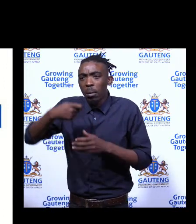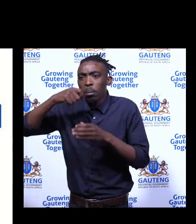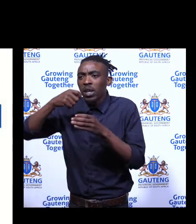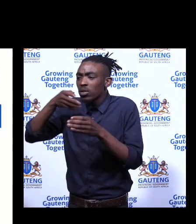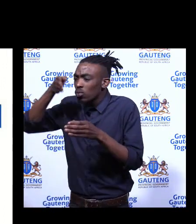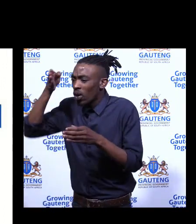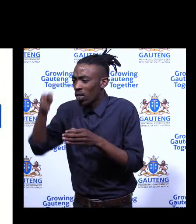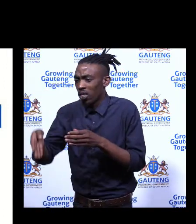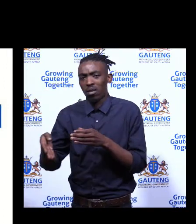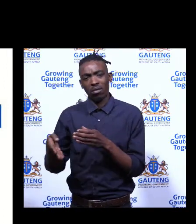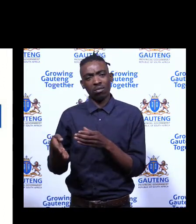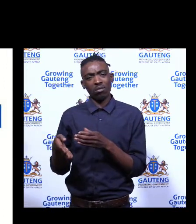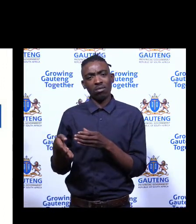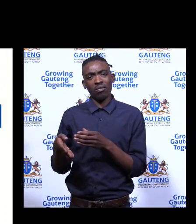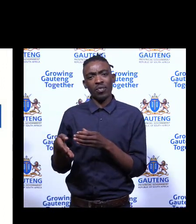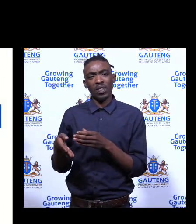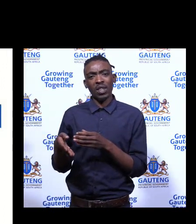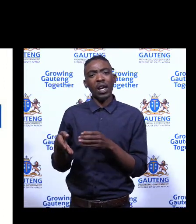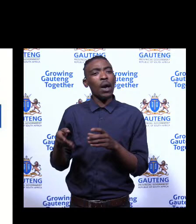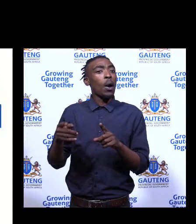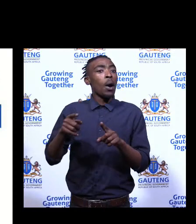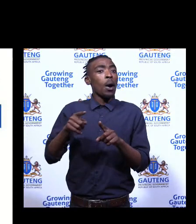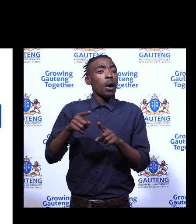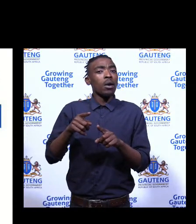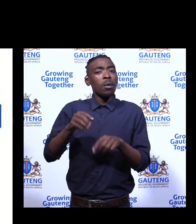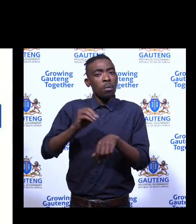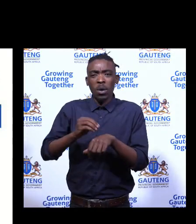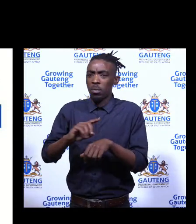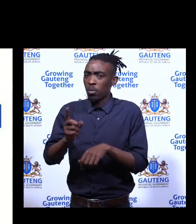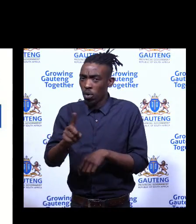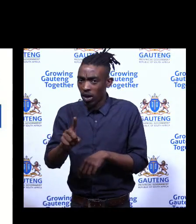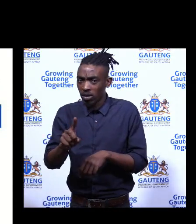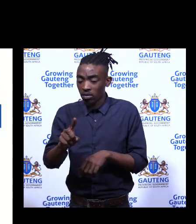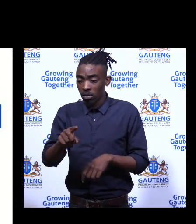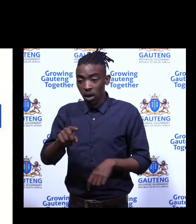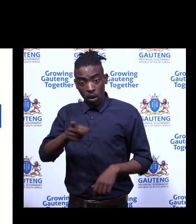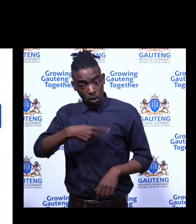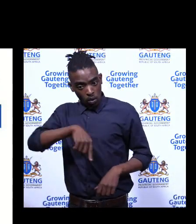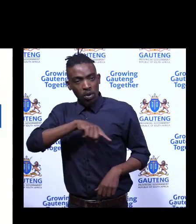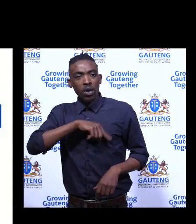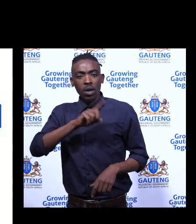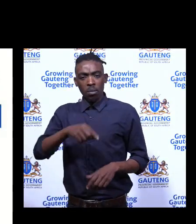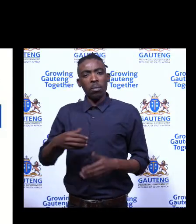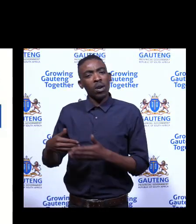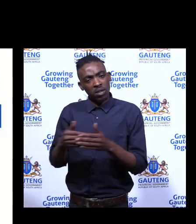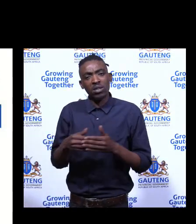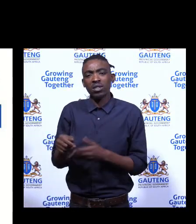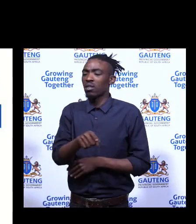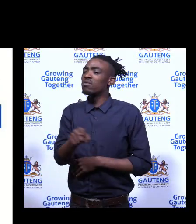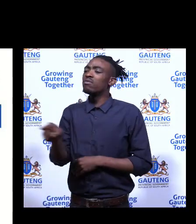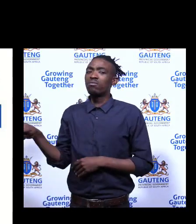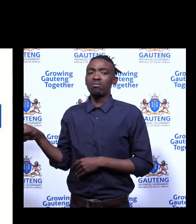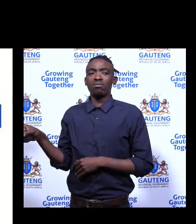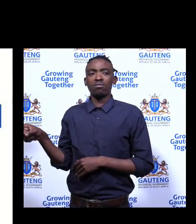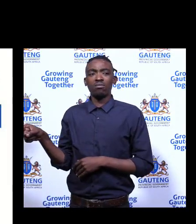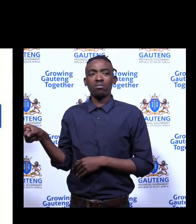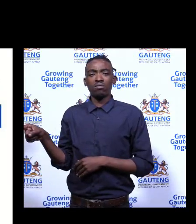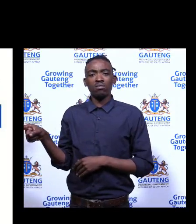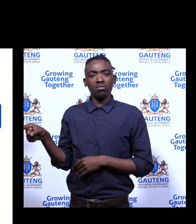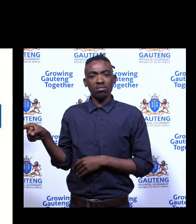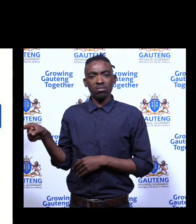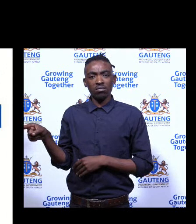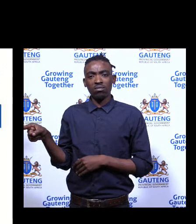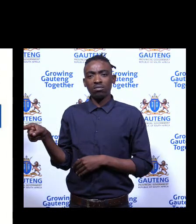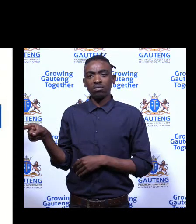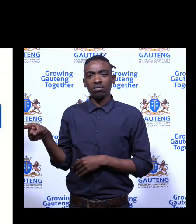new, but it is a treatment that we need to also strengthen so that we can also be able to